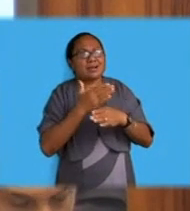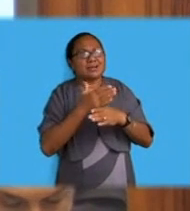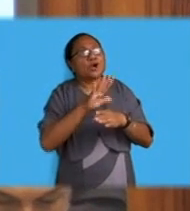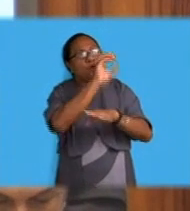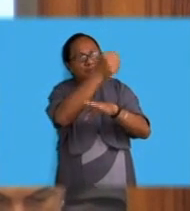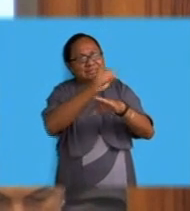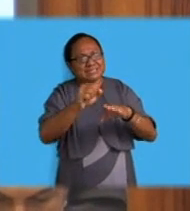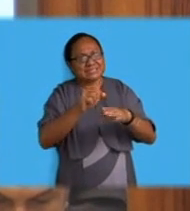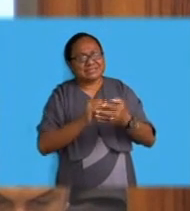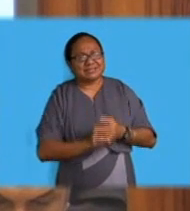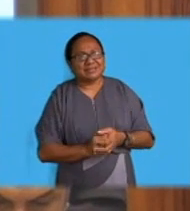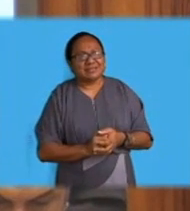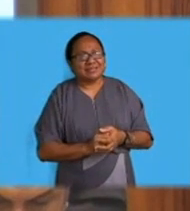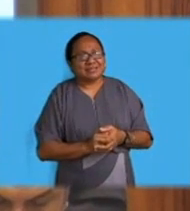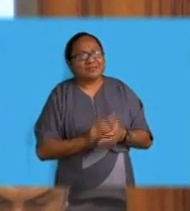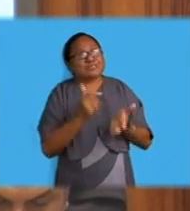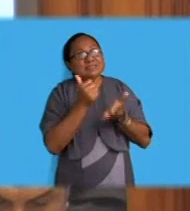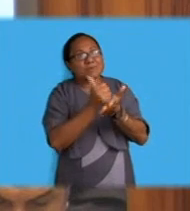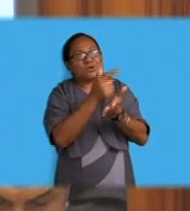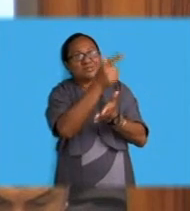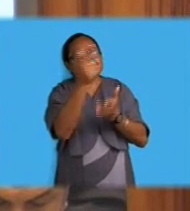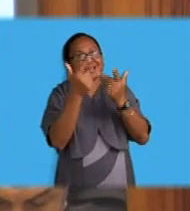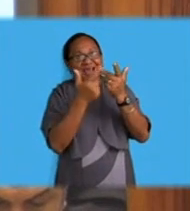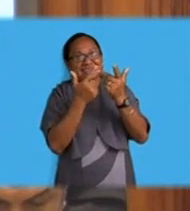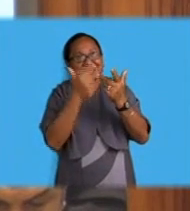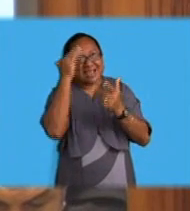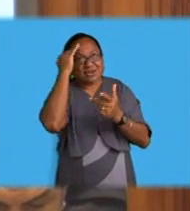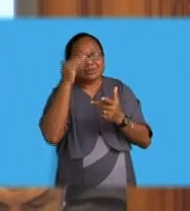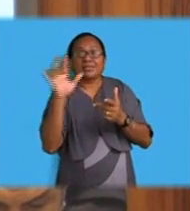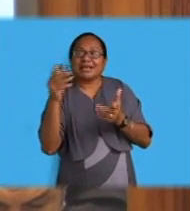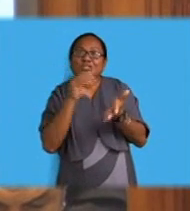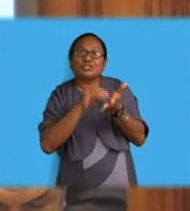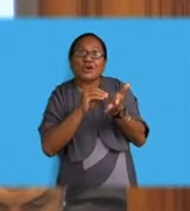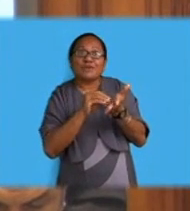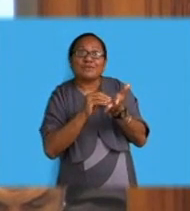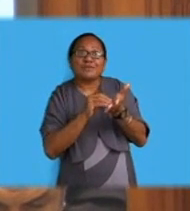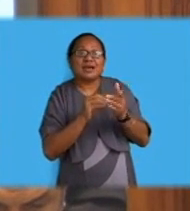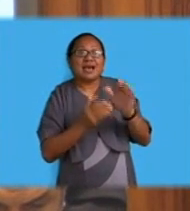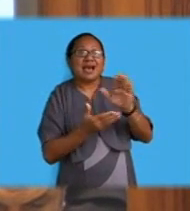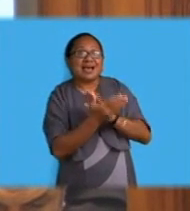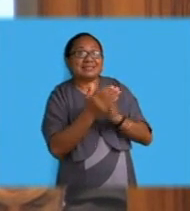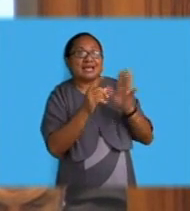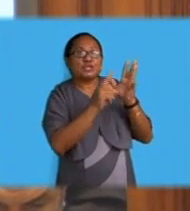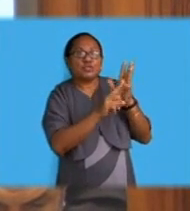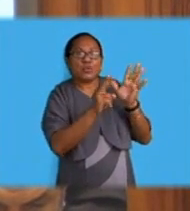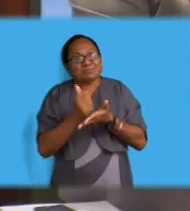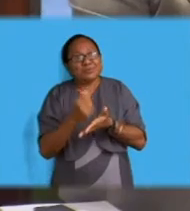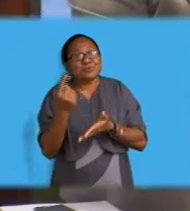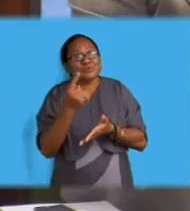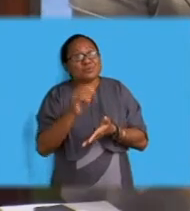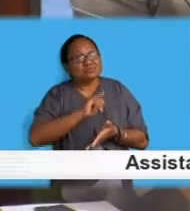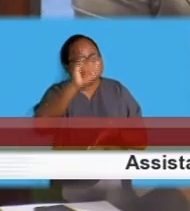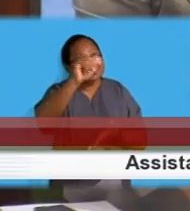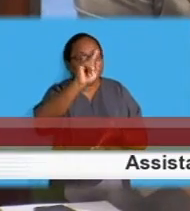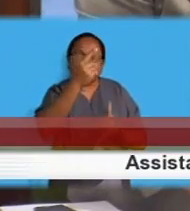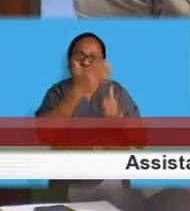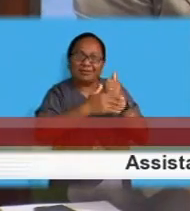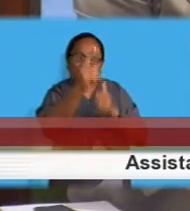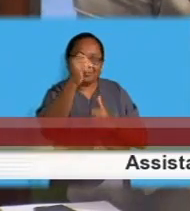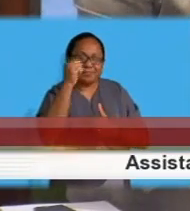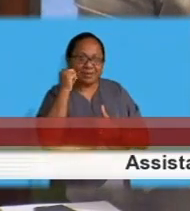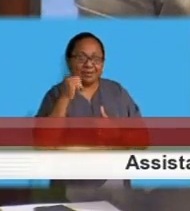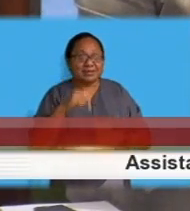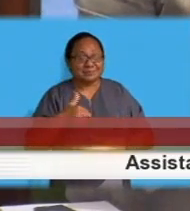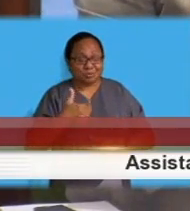duties, especially serving under the United Nations peacekeeping missions around the world. Being a